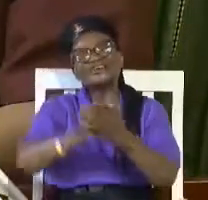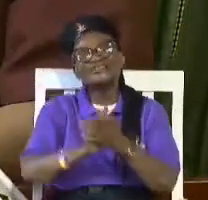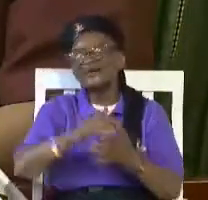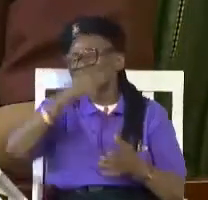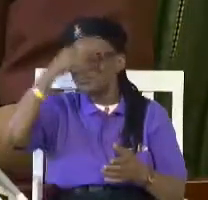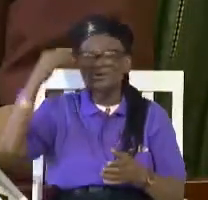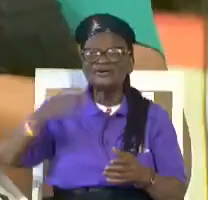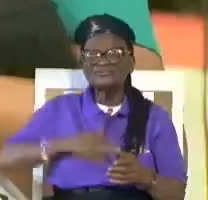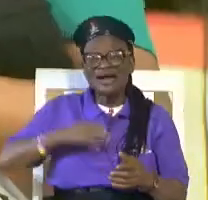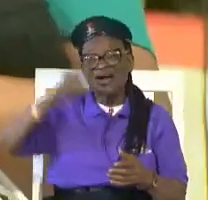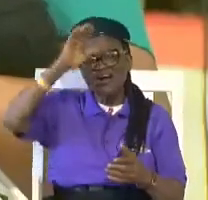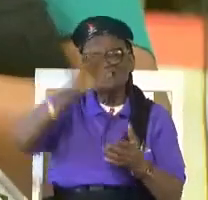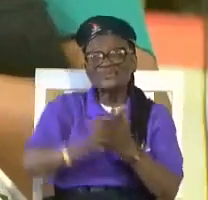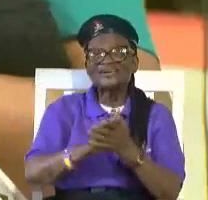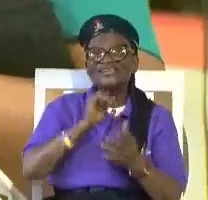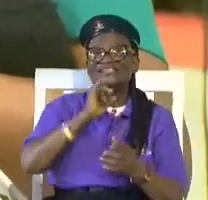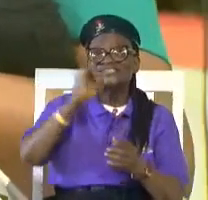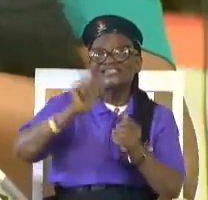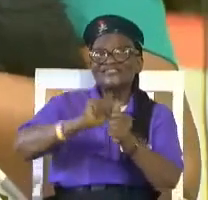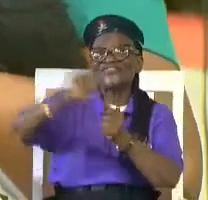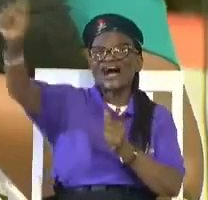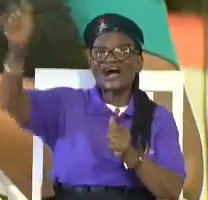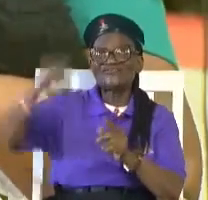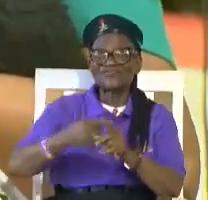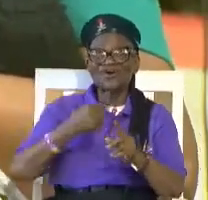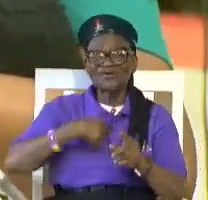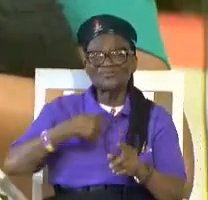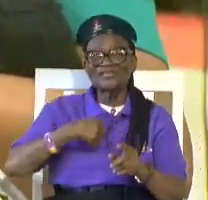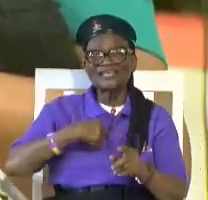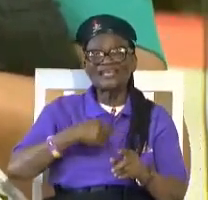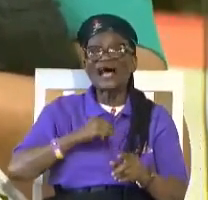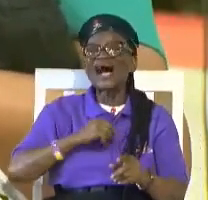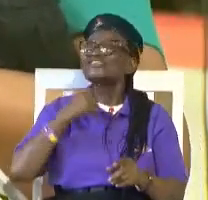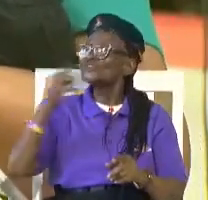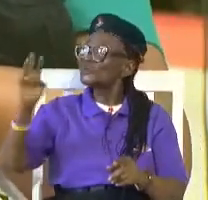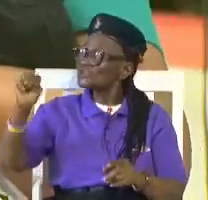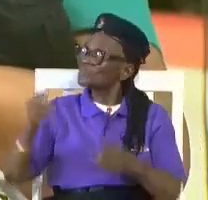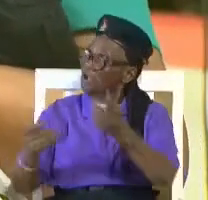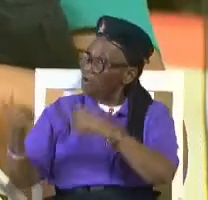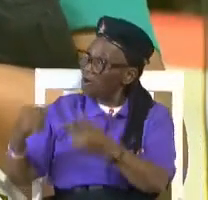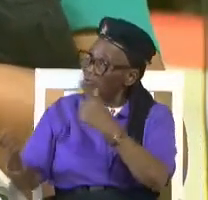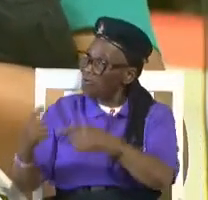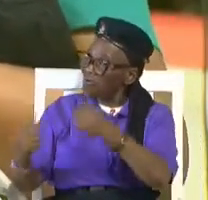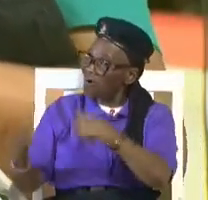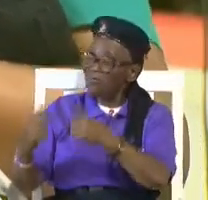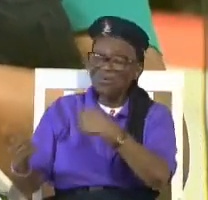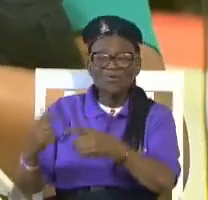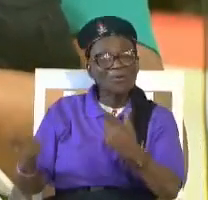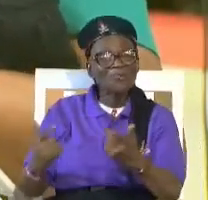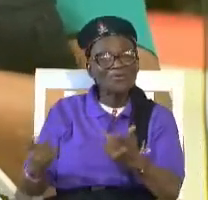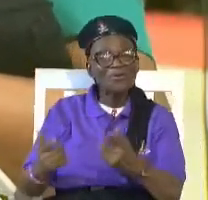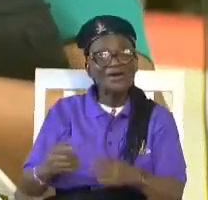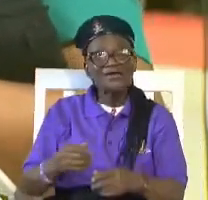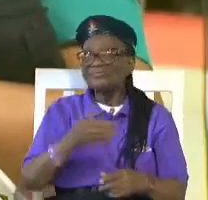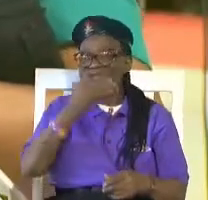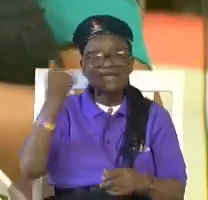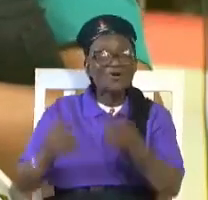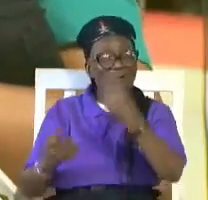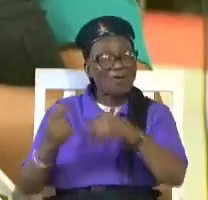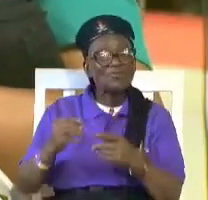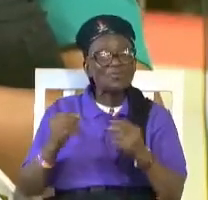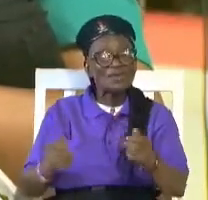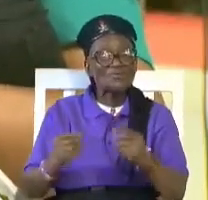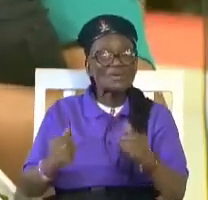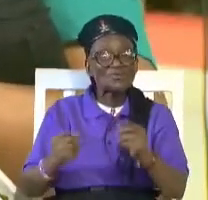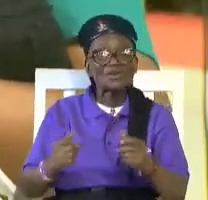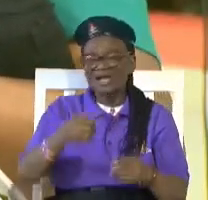oh, you better come. Then I called my pastor. Pastor Lucky Odekia. I said, please, follow